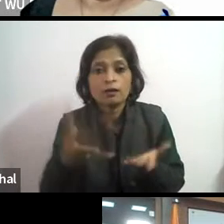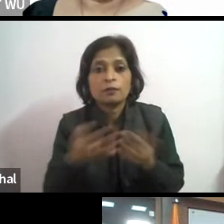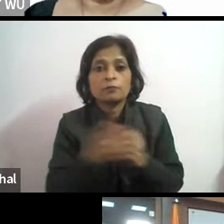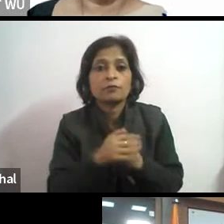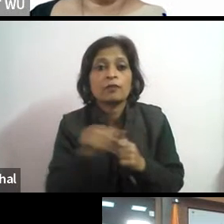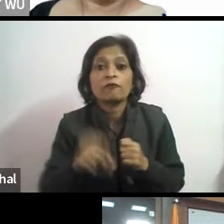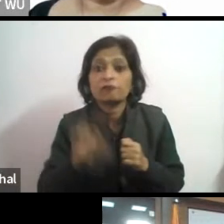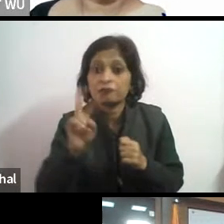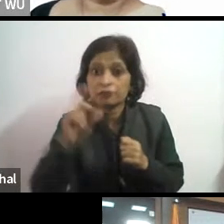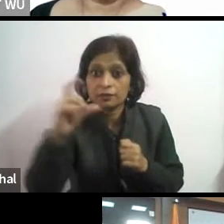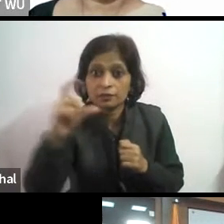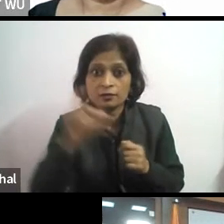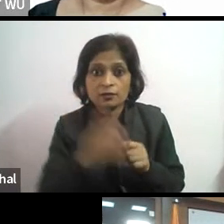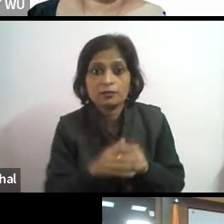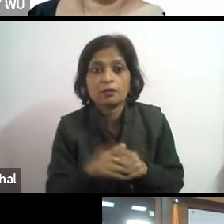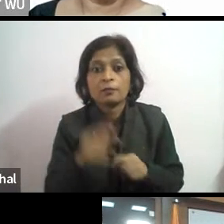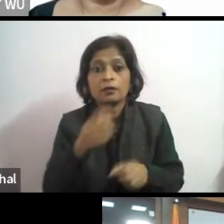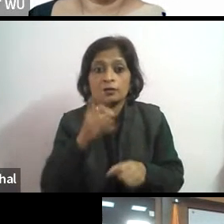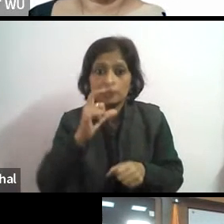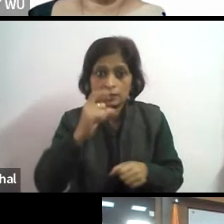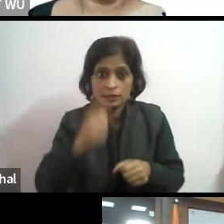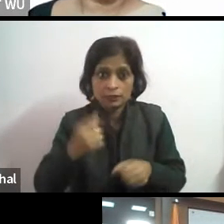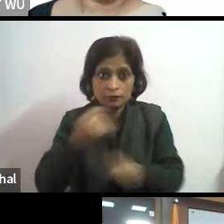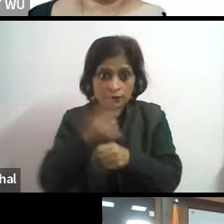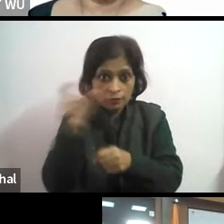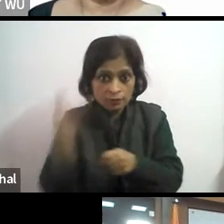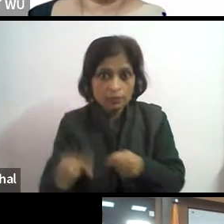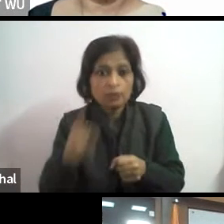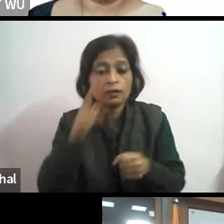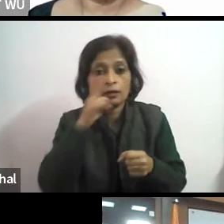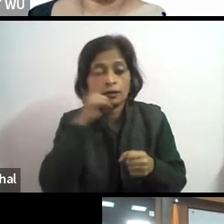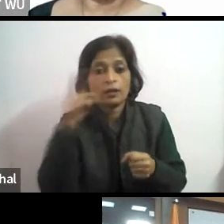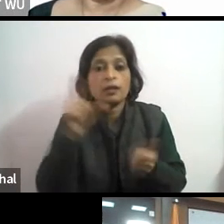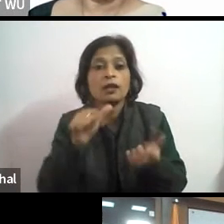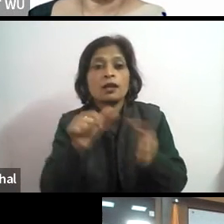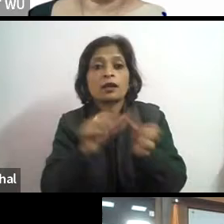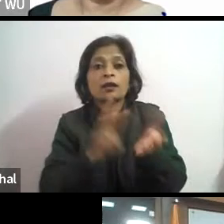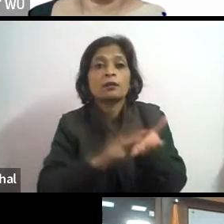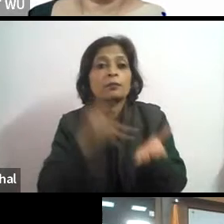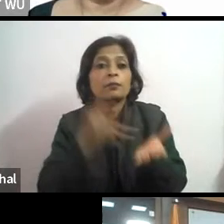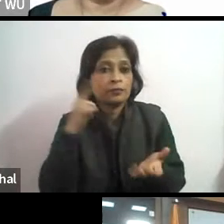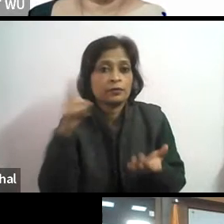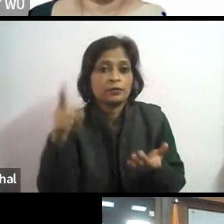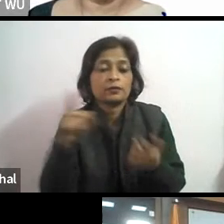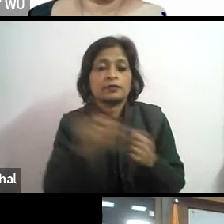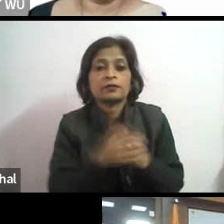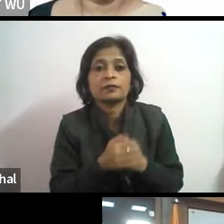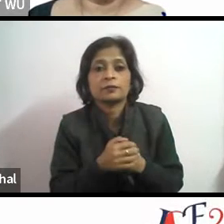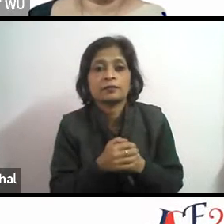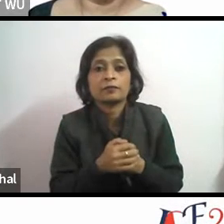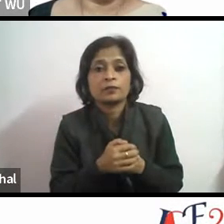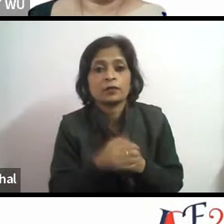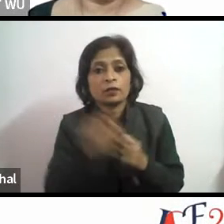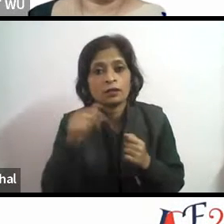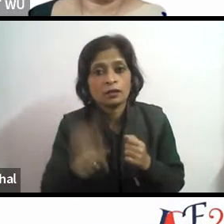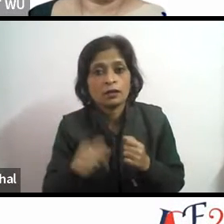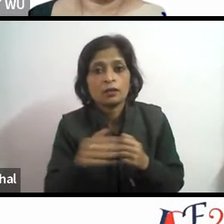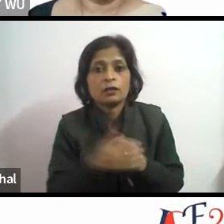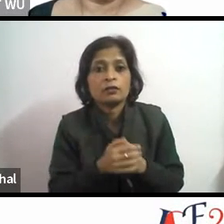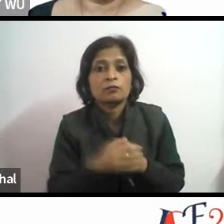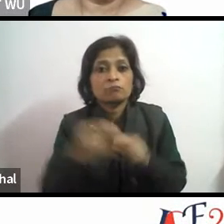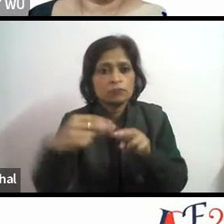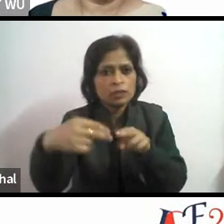Vice Chancellor, our chief guest, Professor Amy Upadhyay ji, on her take on